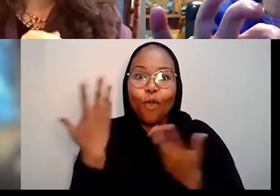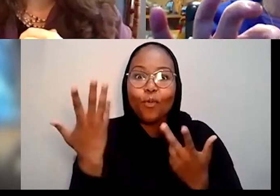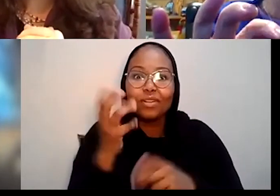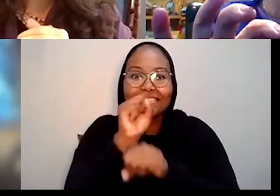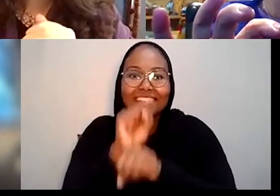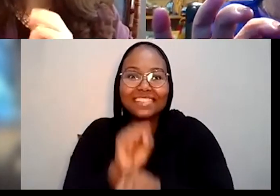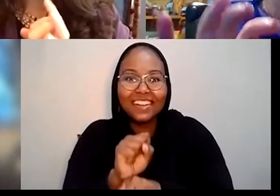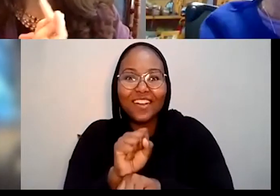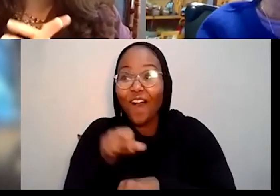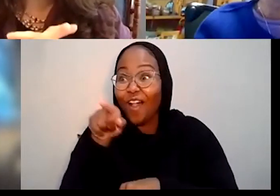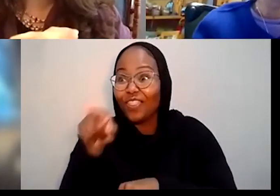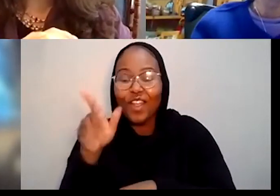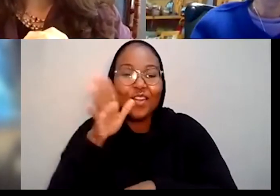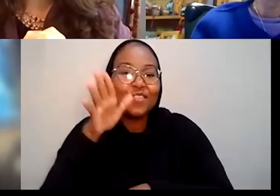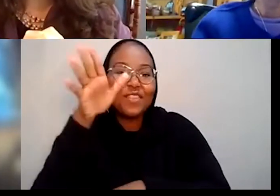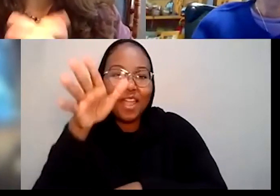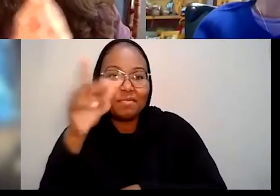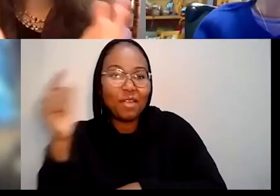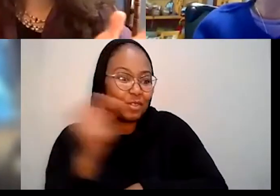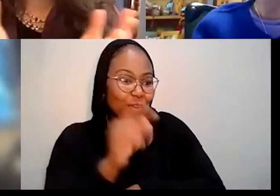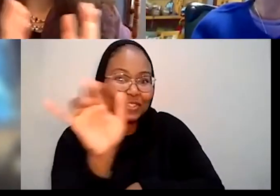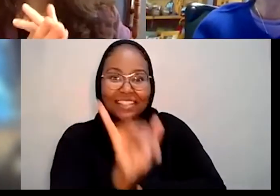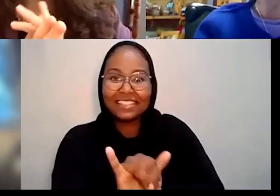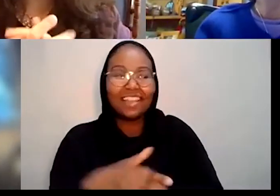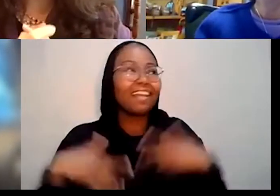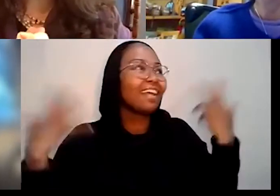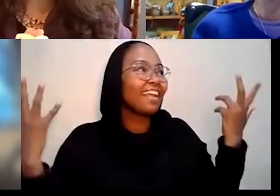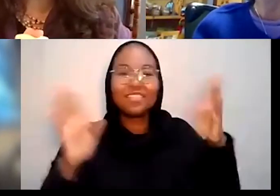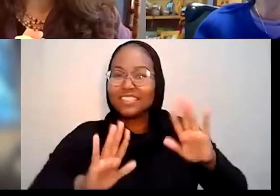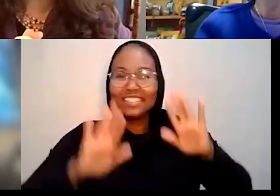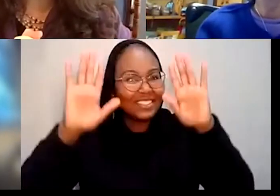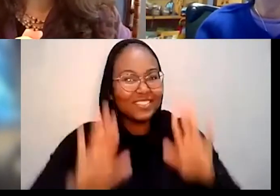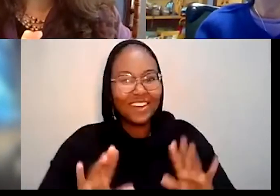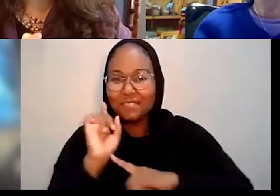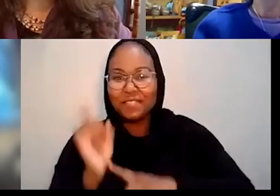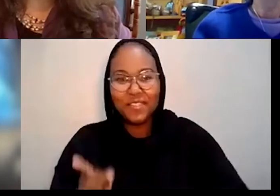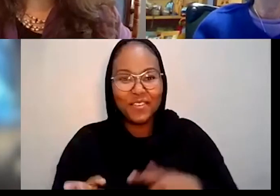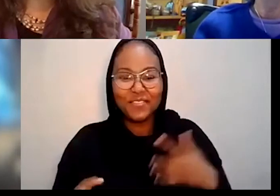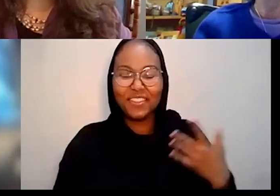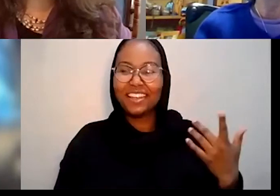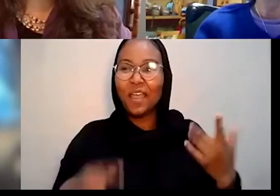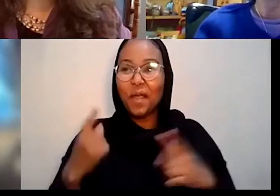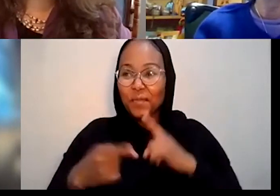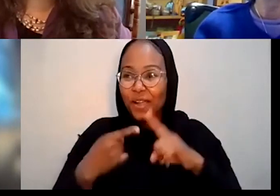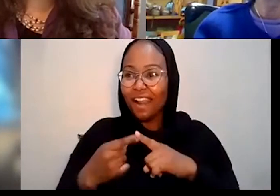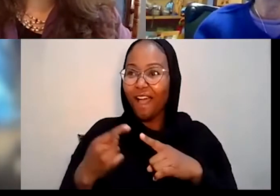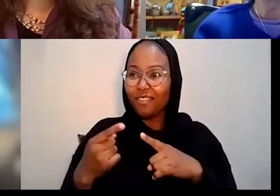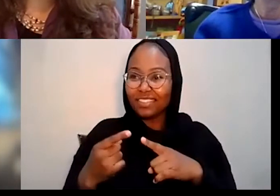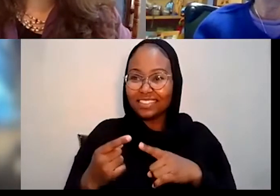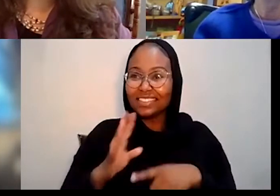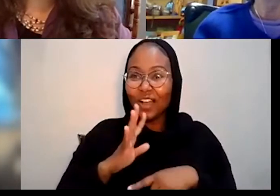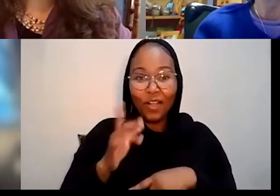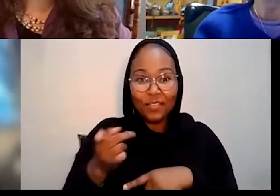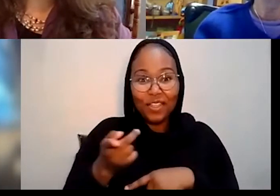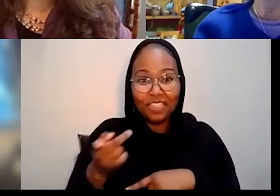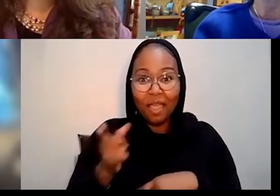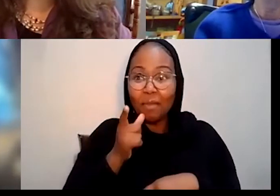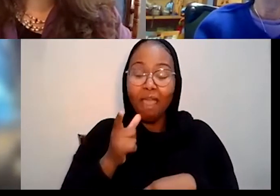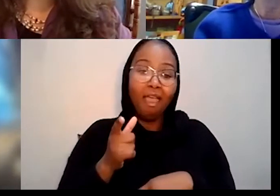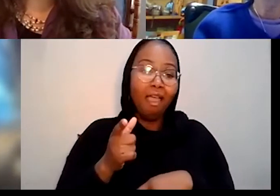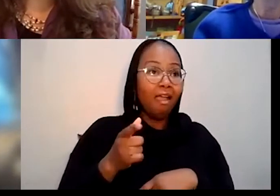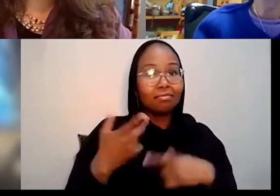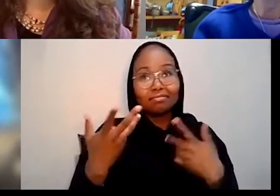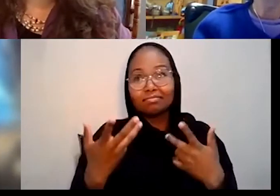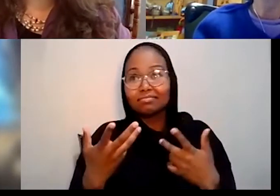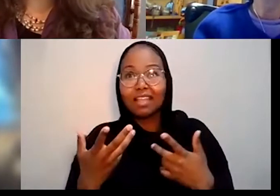grandparents. It was just such an incredible moment when I was talking to them, and you talk about the streets that you